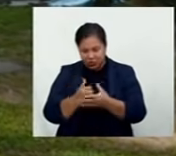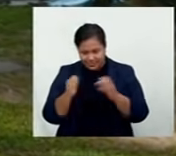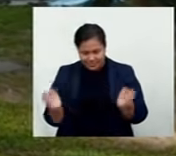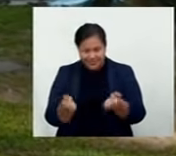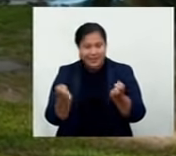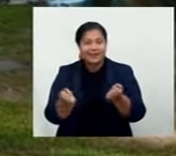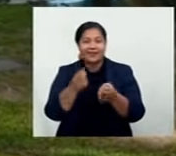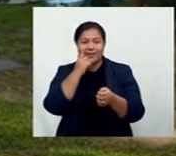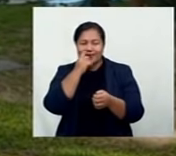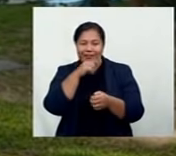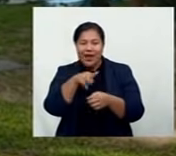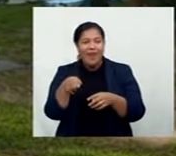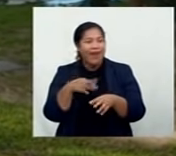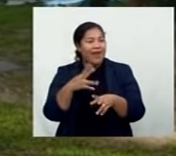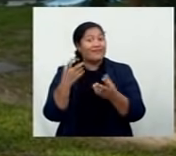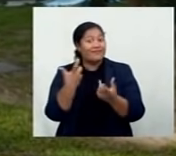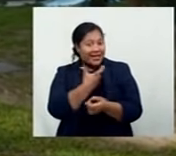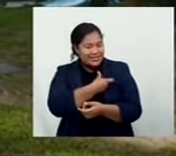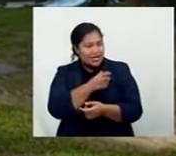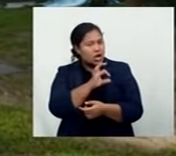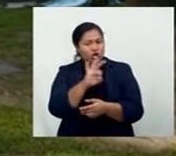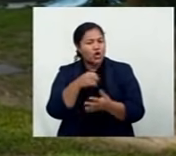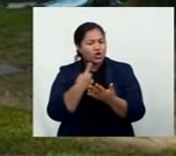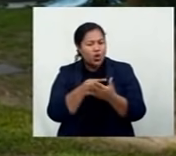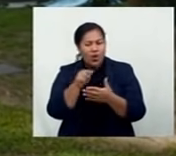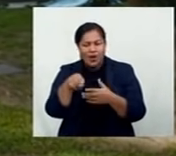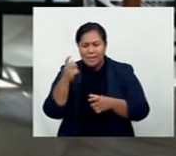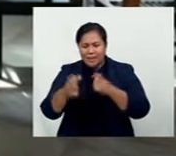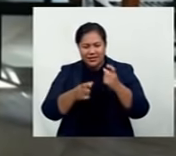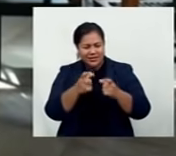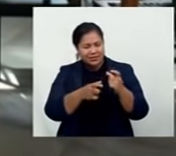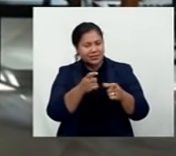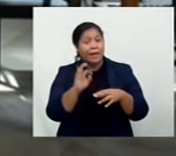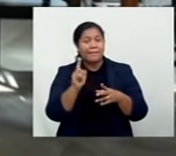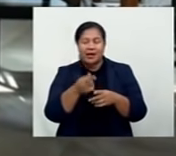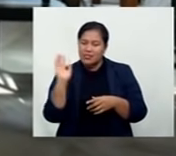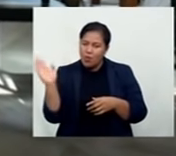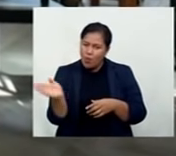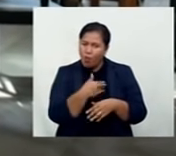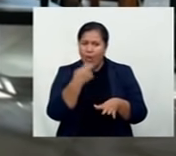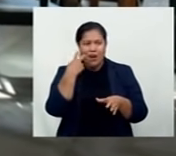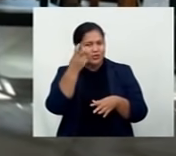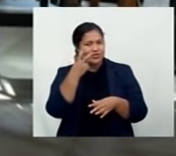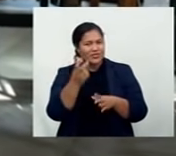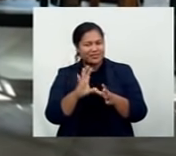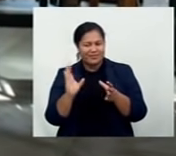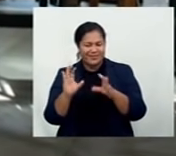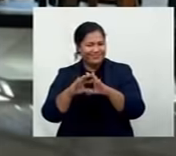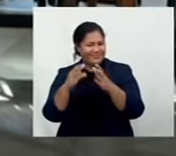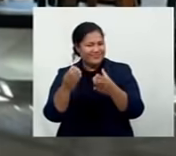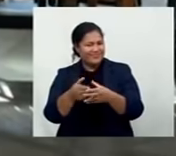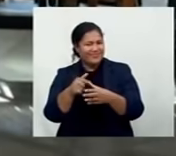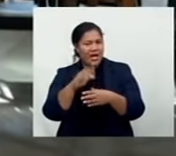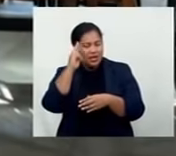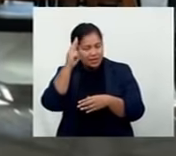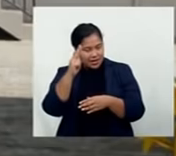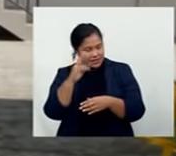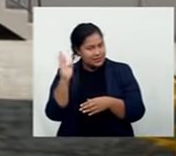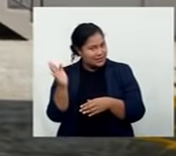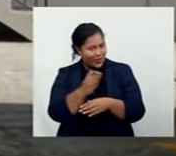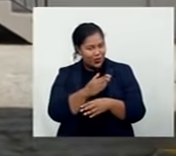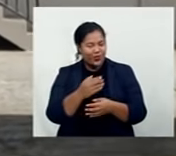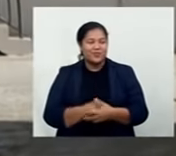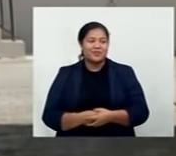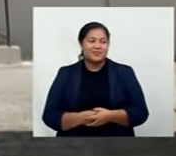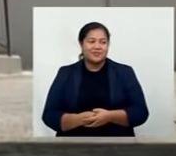vaccine uptake, not just amongst its stakeholders, but across the tourism supply chain and the nation as a whole.